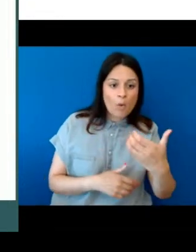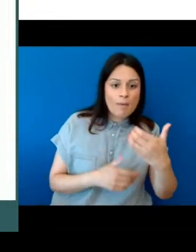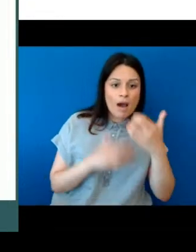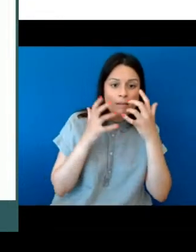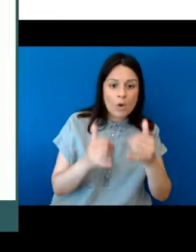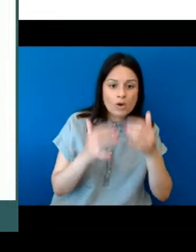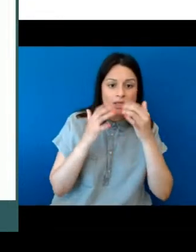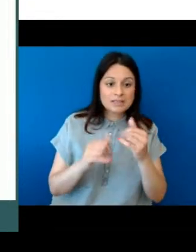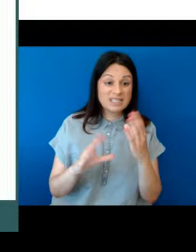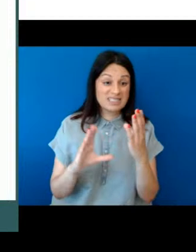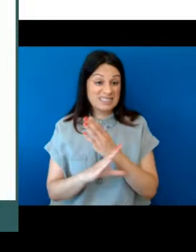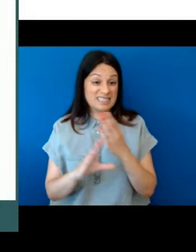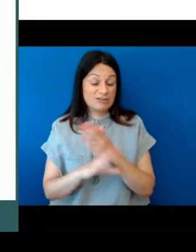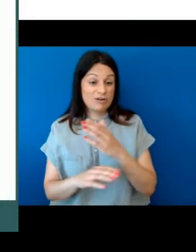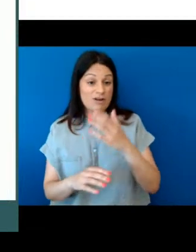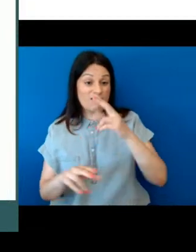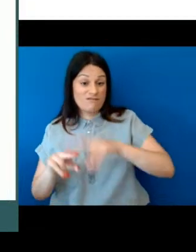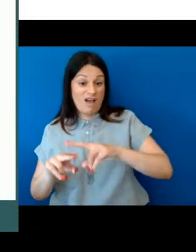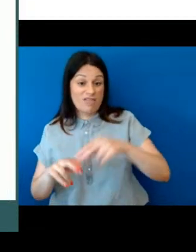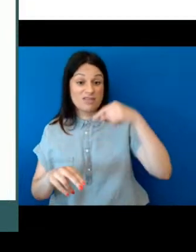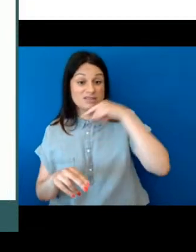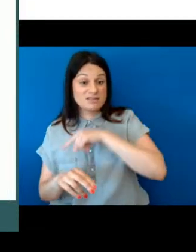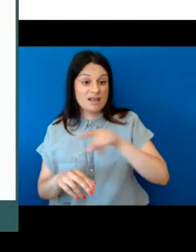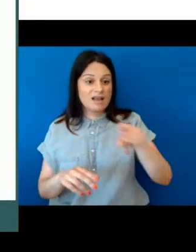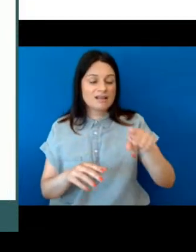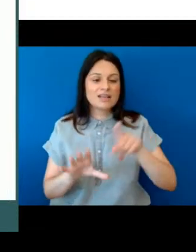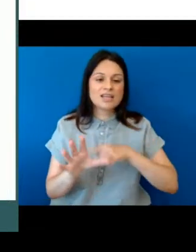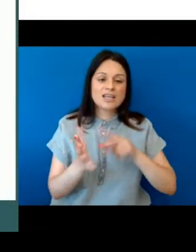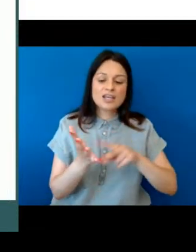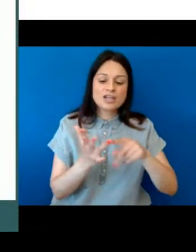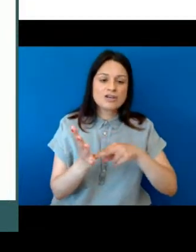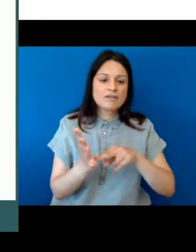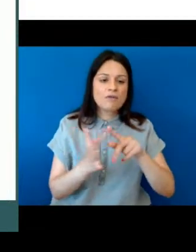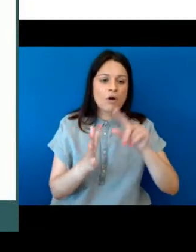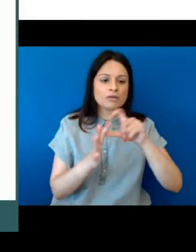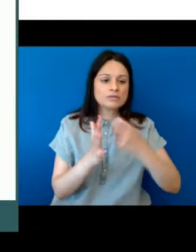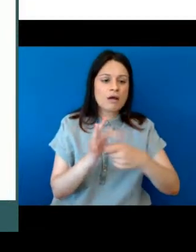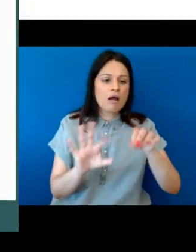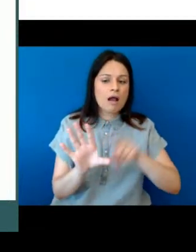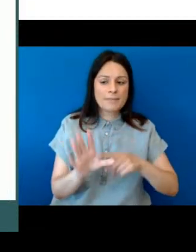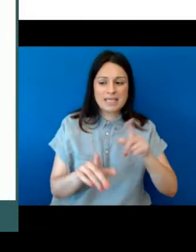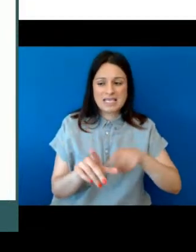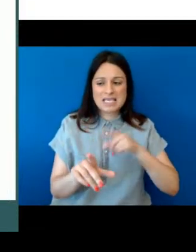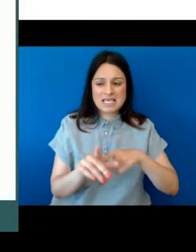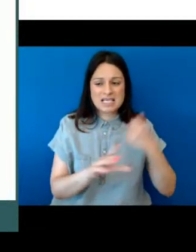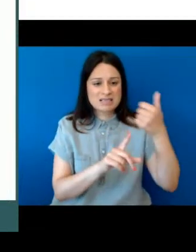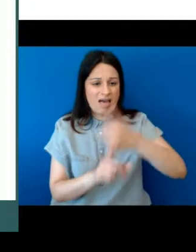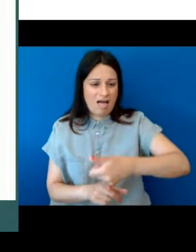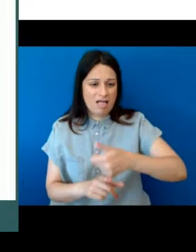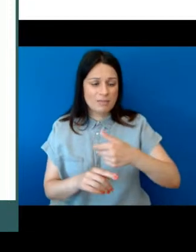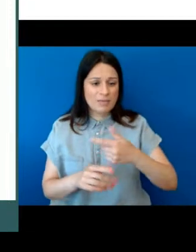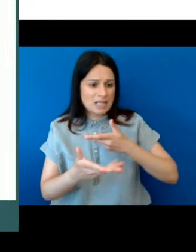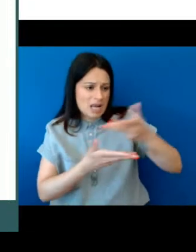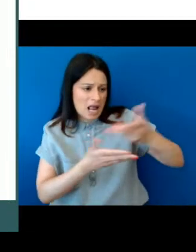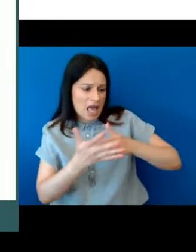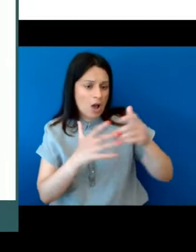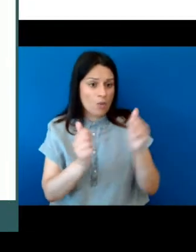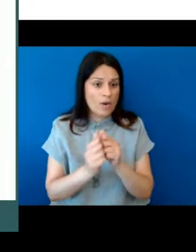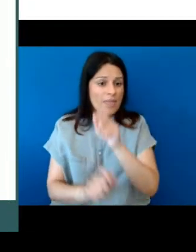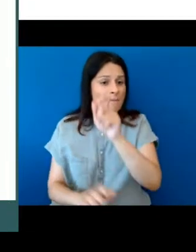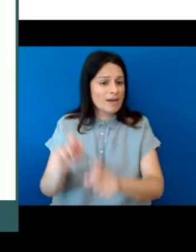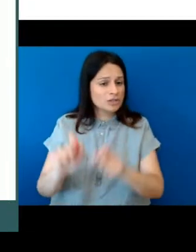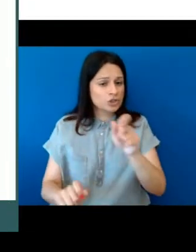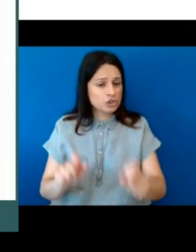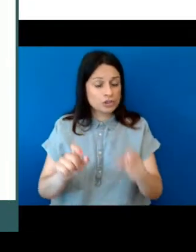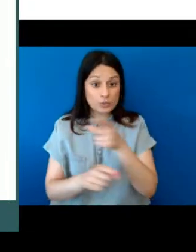son. Yvonne Darby was my nurse for many years, and she helped me so much by discussing things with patients. You need to get